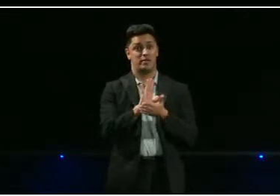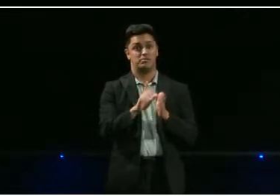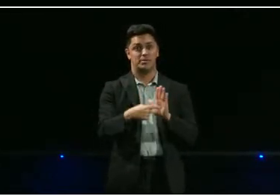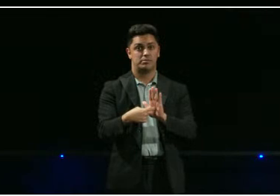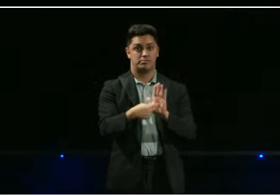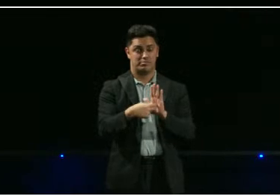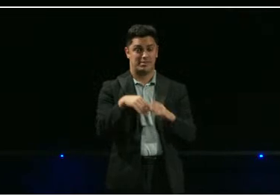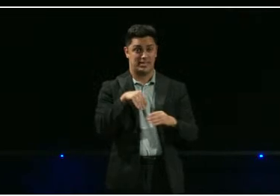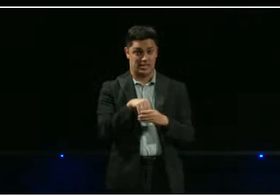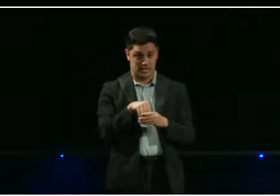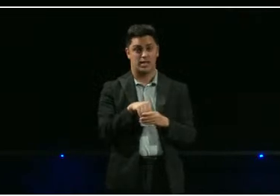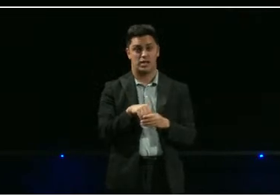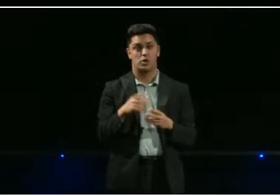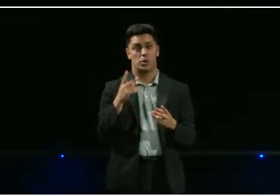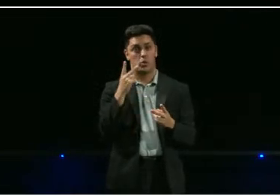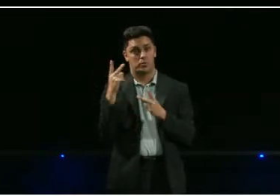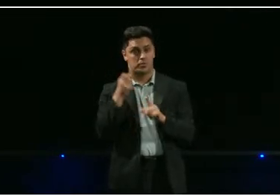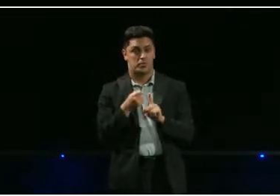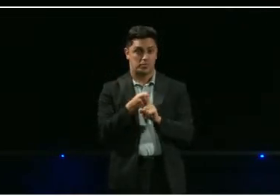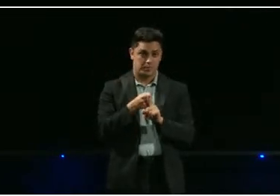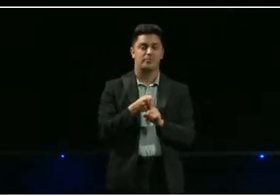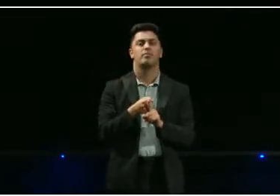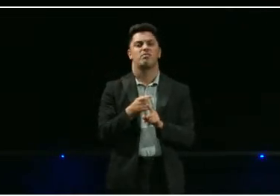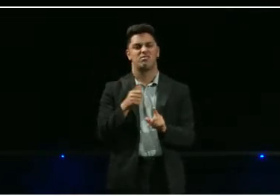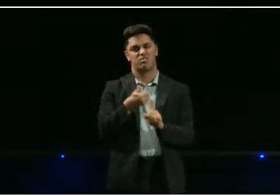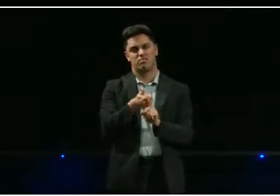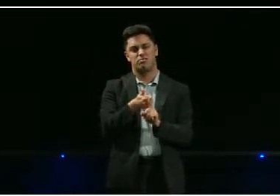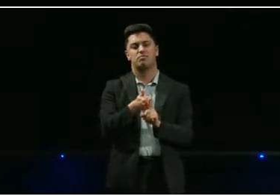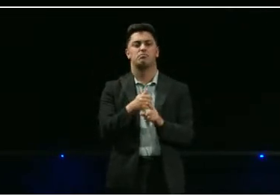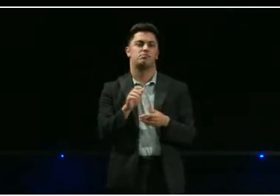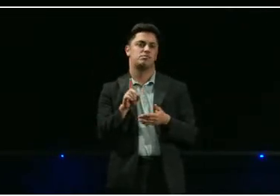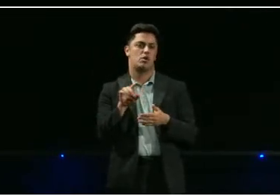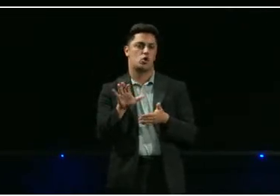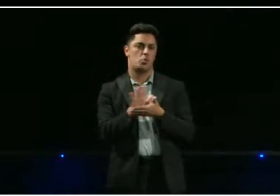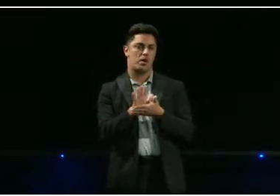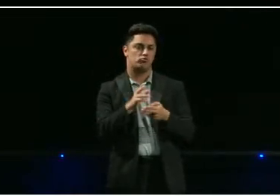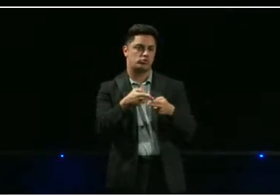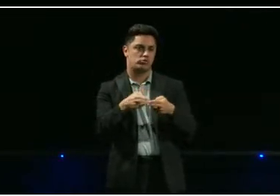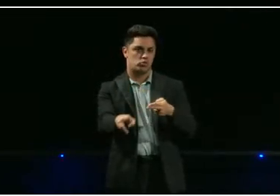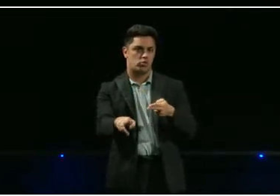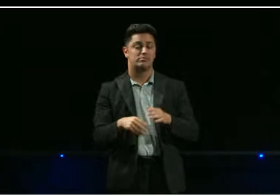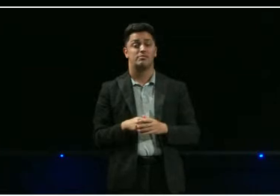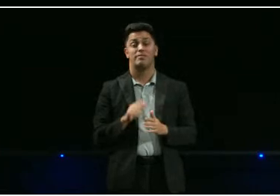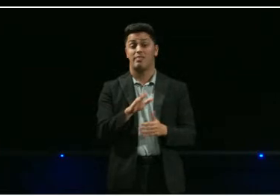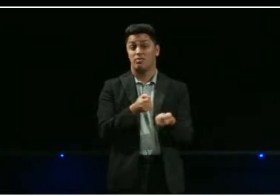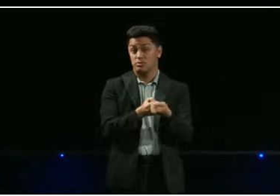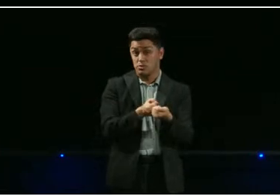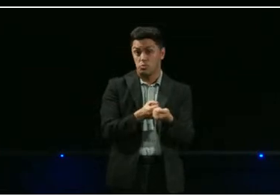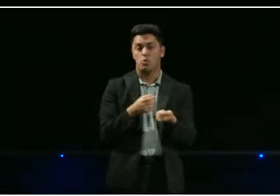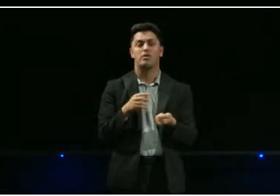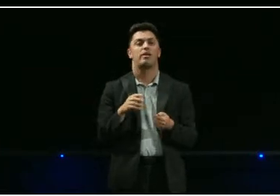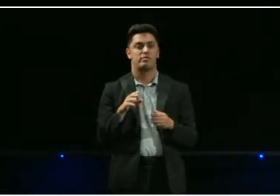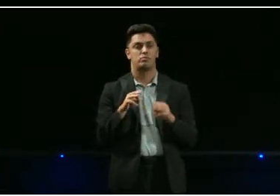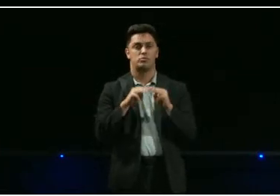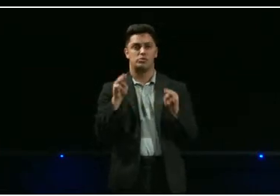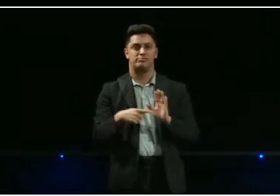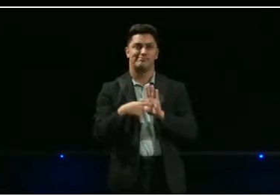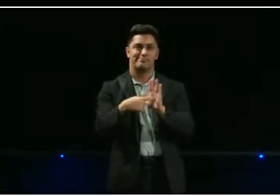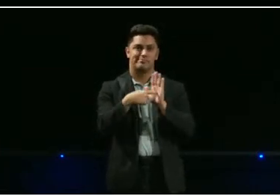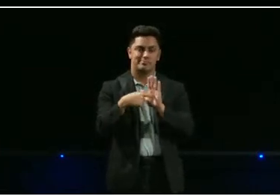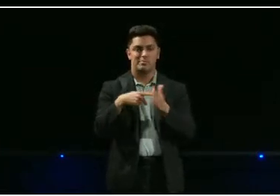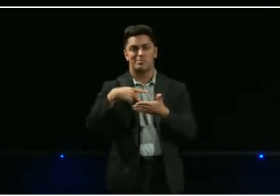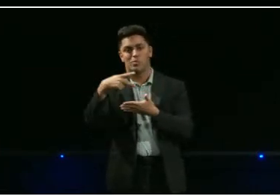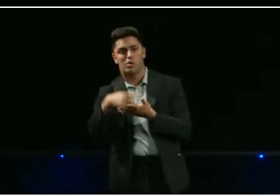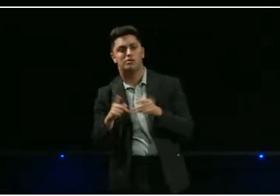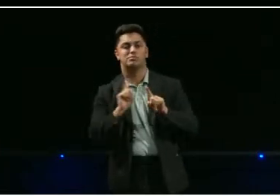are documentary features and shorts. And for their support of the museum's exhibitions, programs,